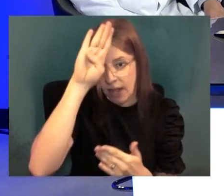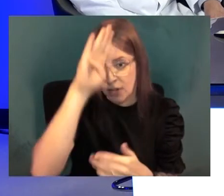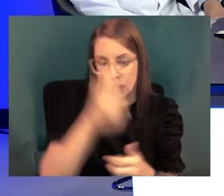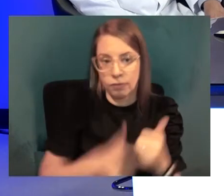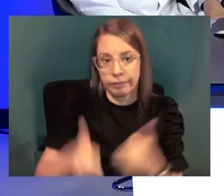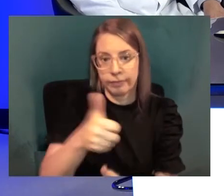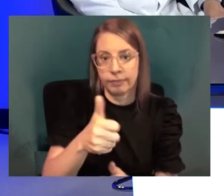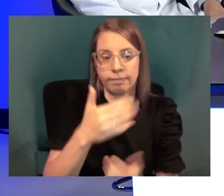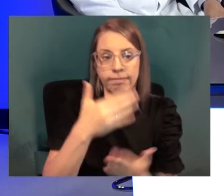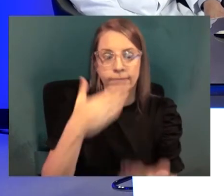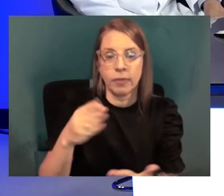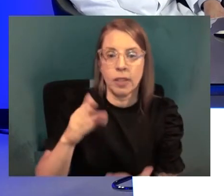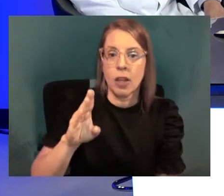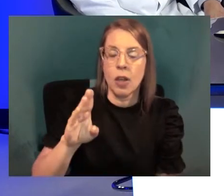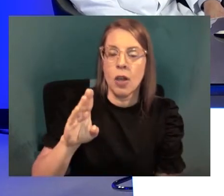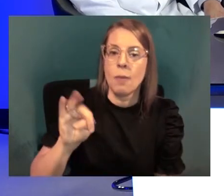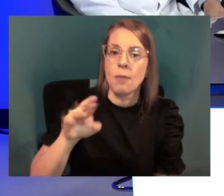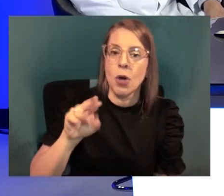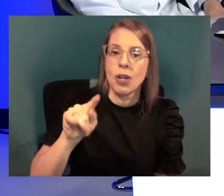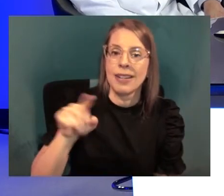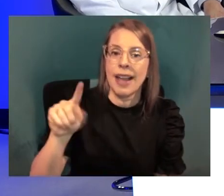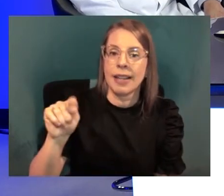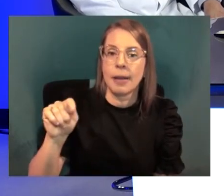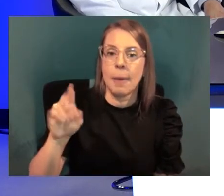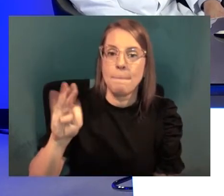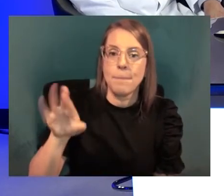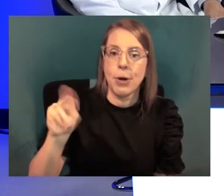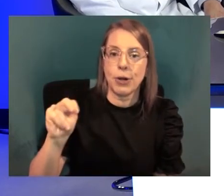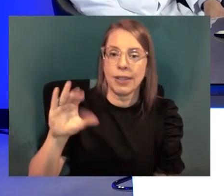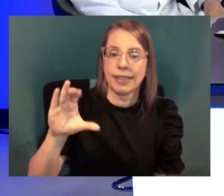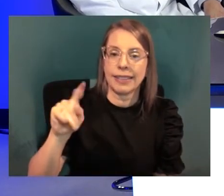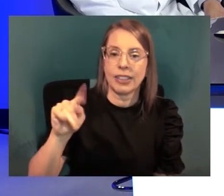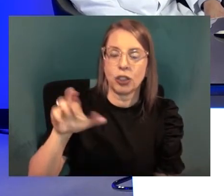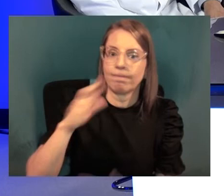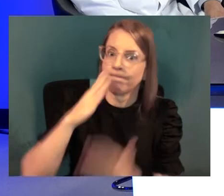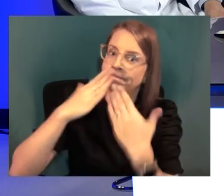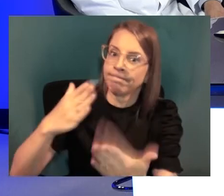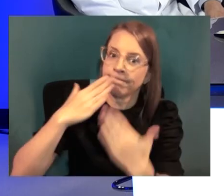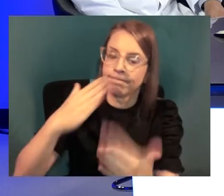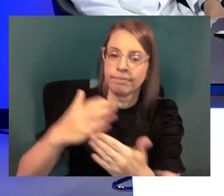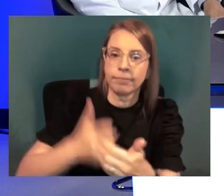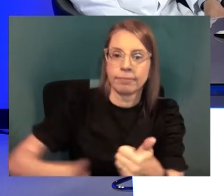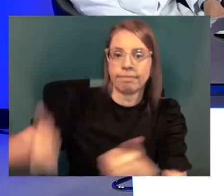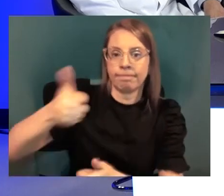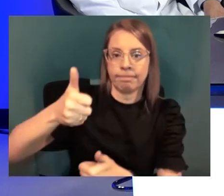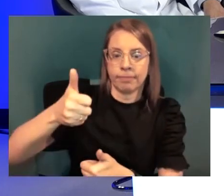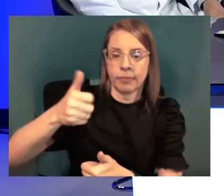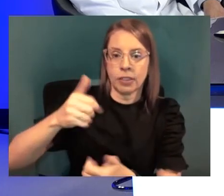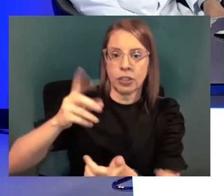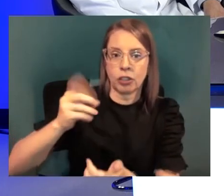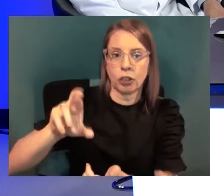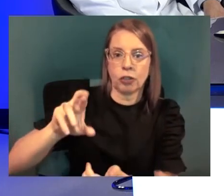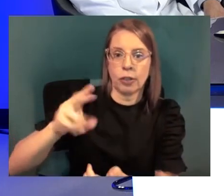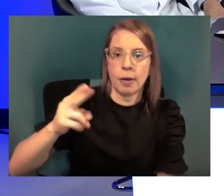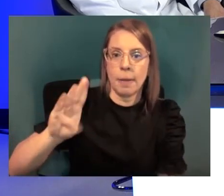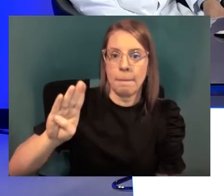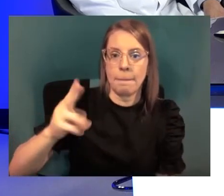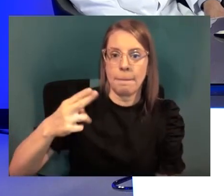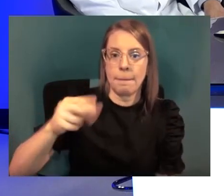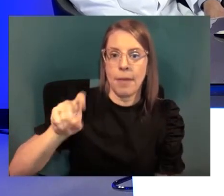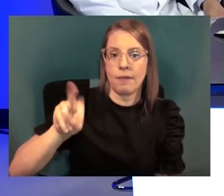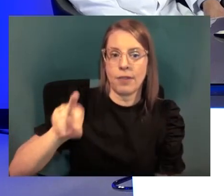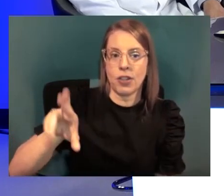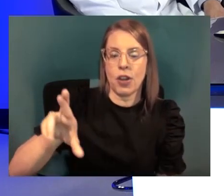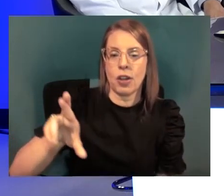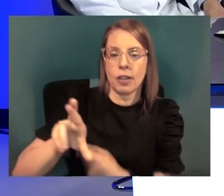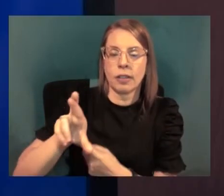Burnett Burn Center. These guys and Dr. Bhavsar is one of our leaders there. I grew up here as a pulmonary doc and worked for years over in the